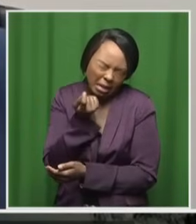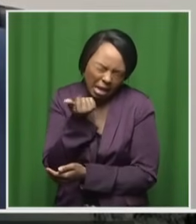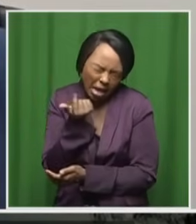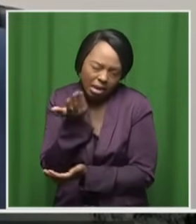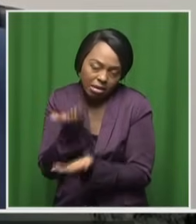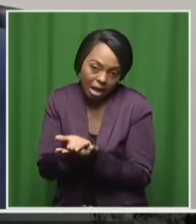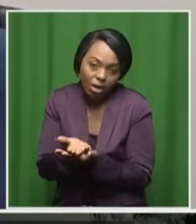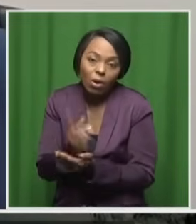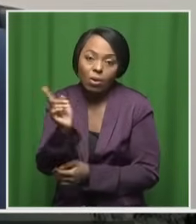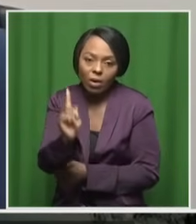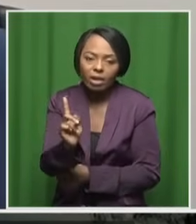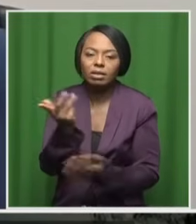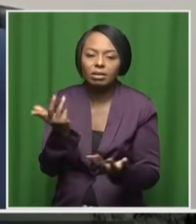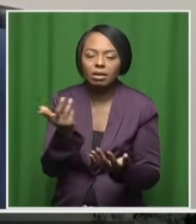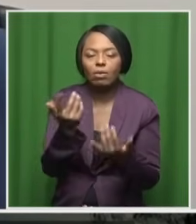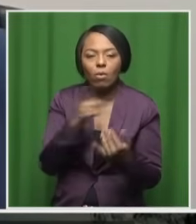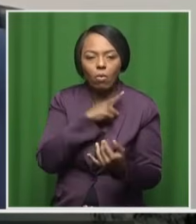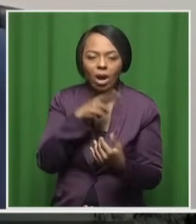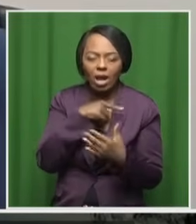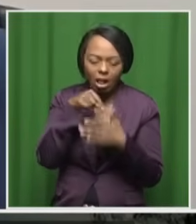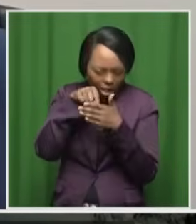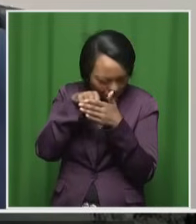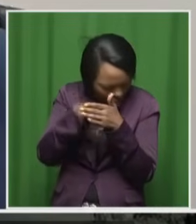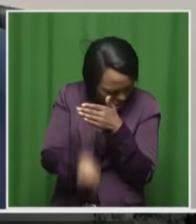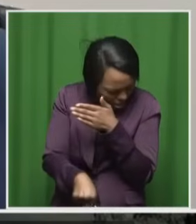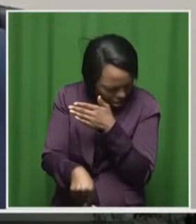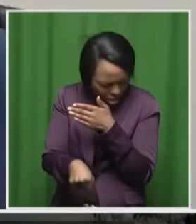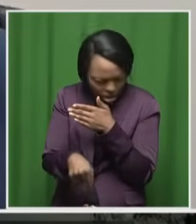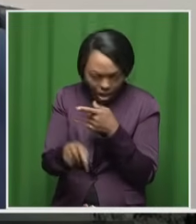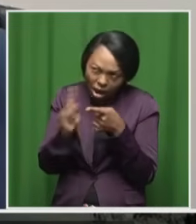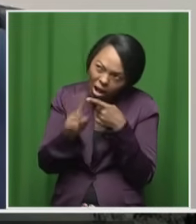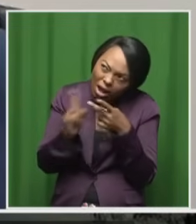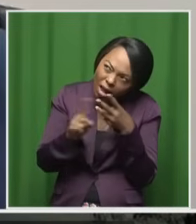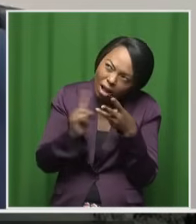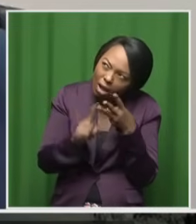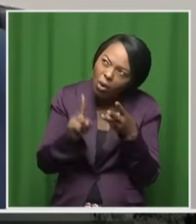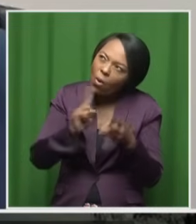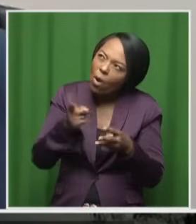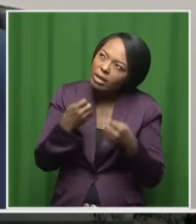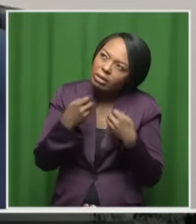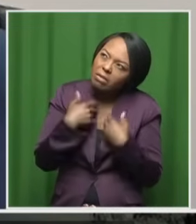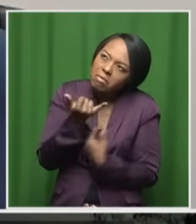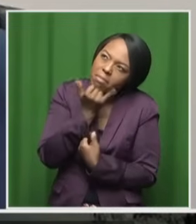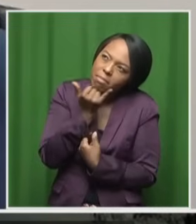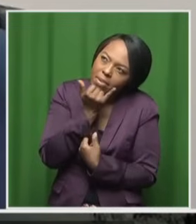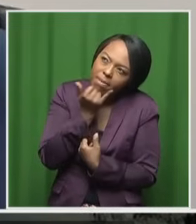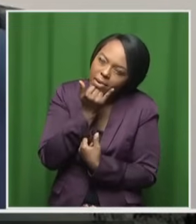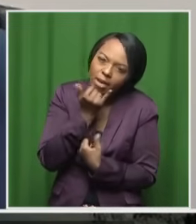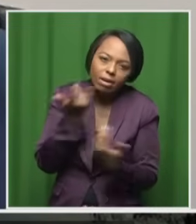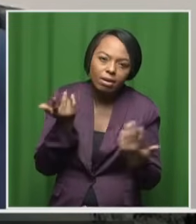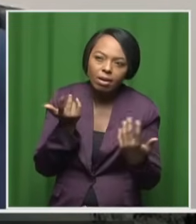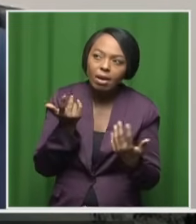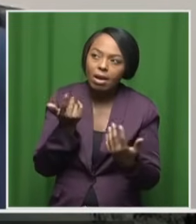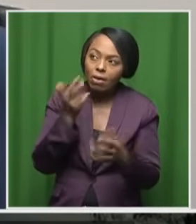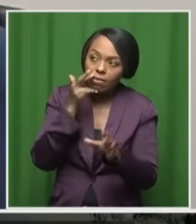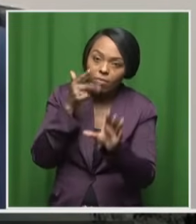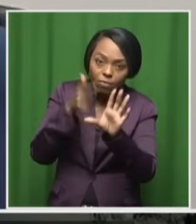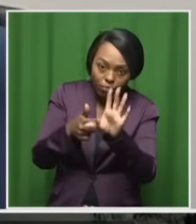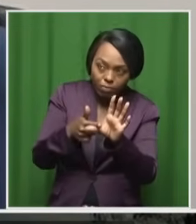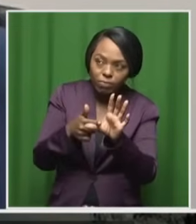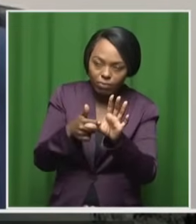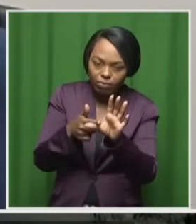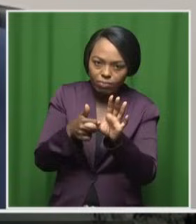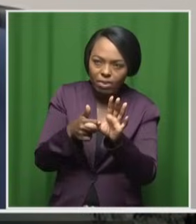deep, because at this point we do need to dig deep to find things to be grateful for, is of course, you know, we didn't see fuel levy increases. I mean,